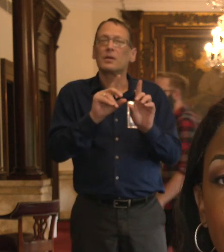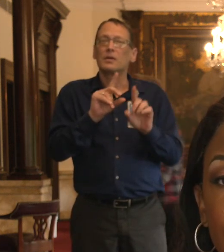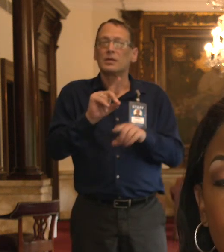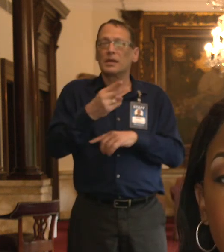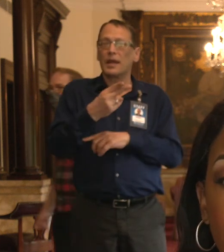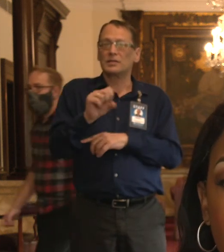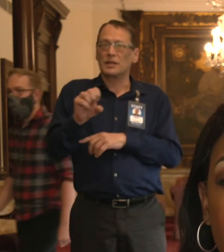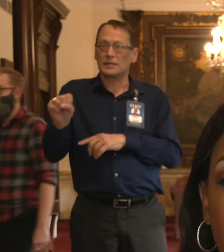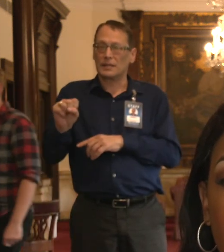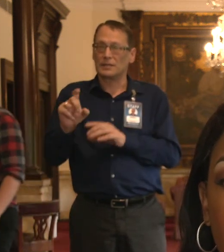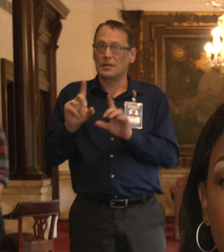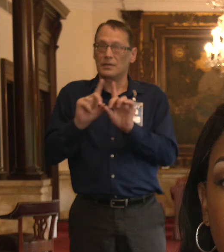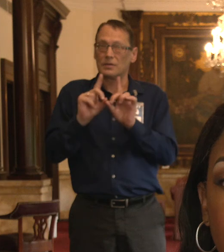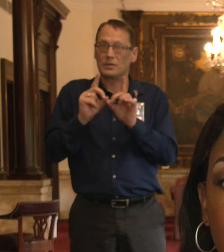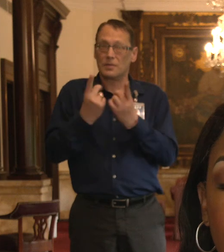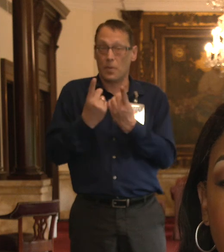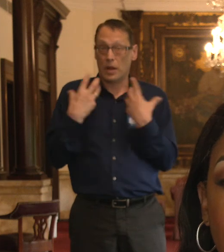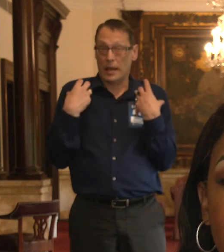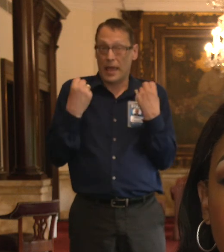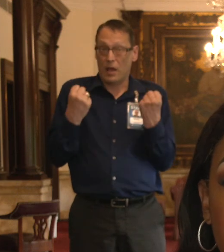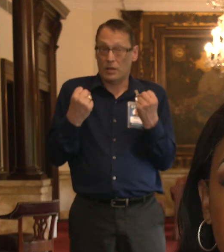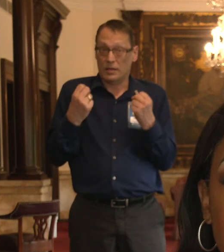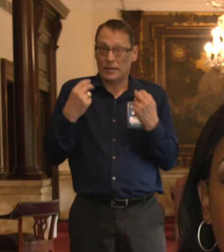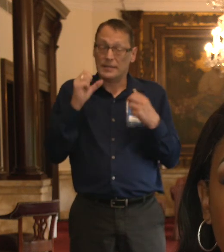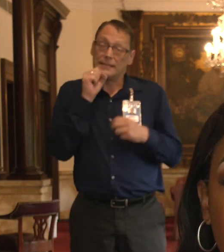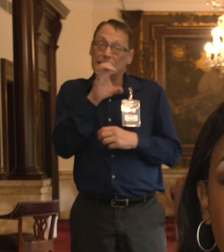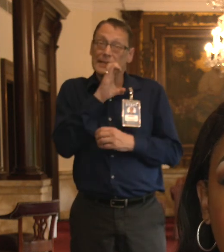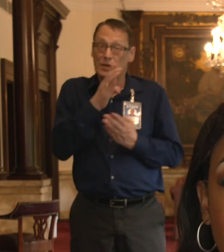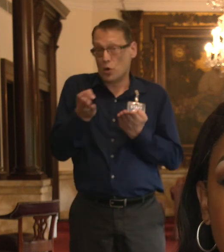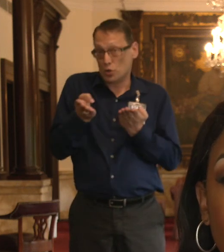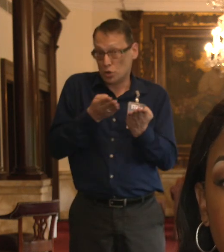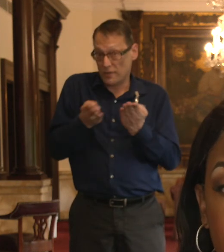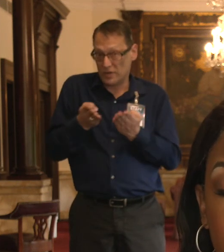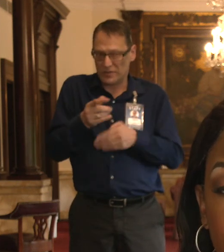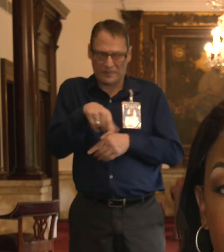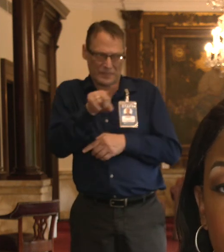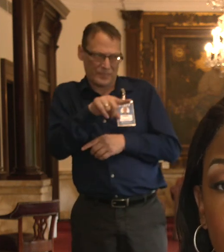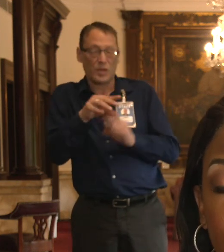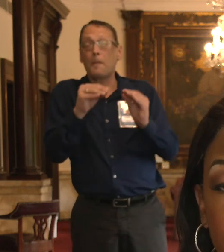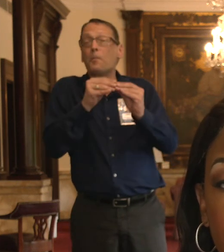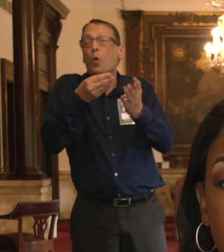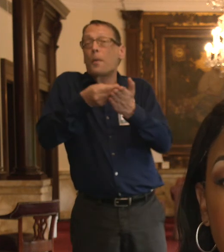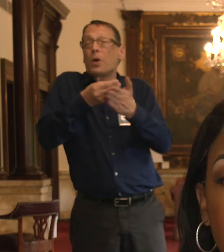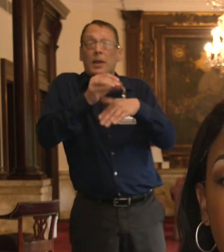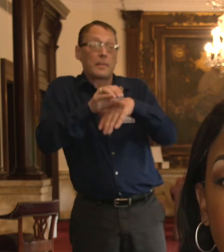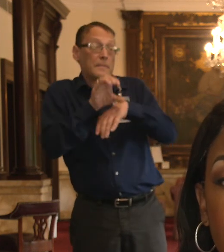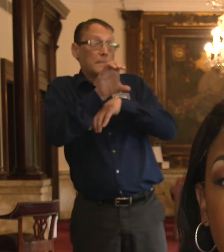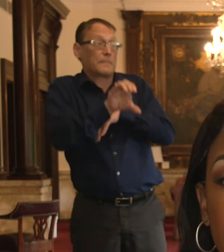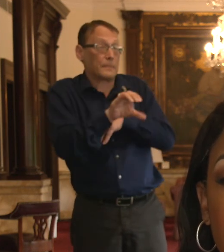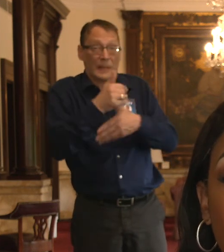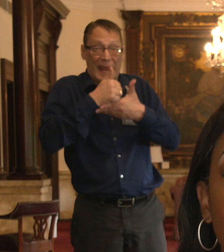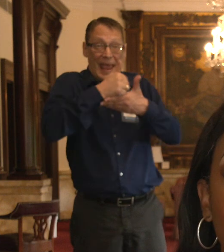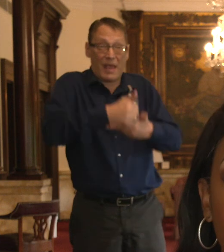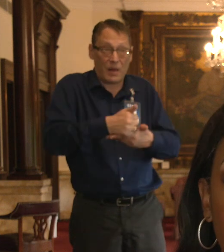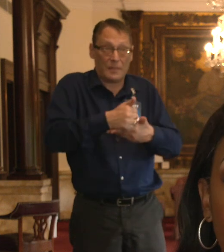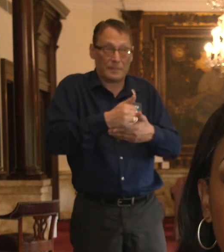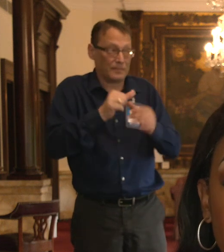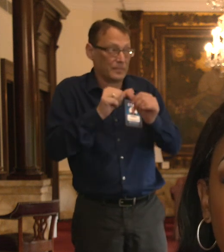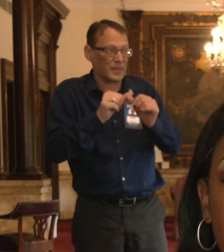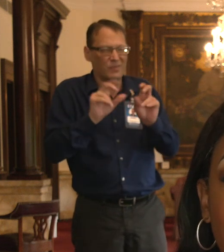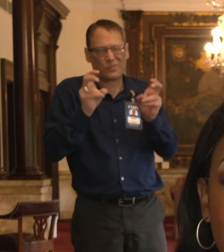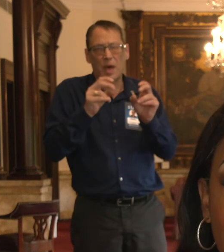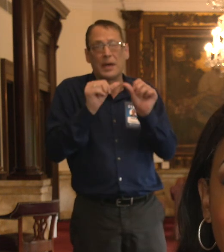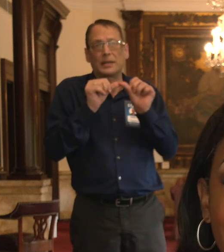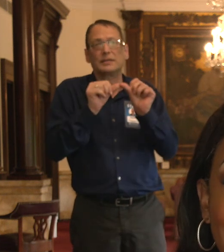Services. So now they'll have more money to help our unhoused and coordinate efforts, hopefully with the continuum of care,